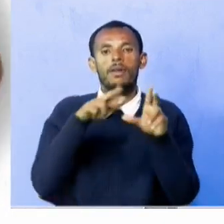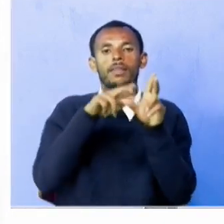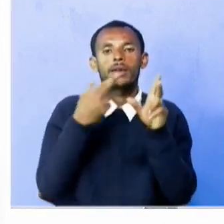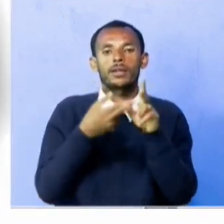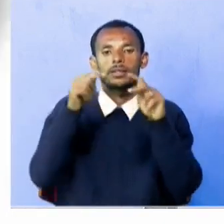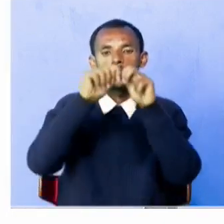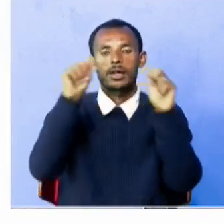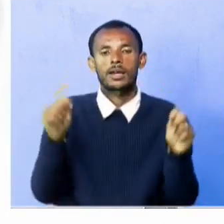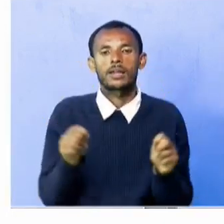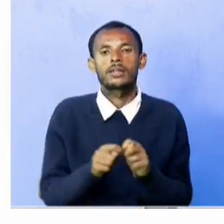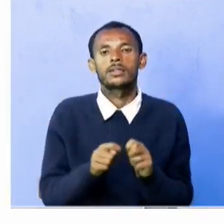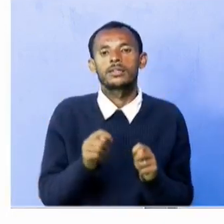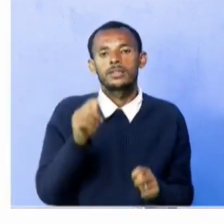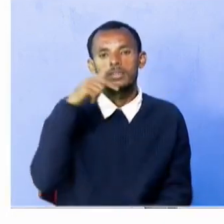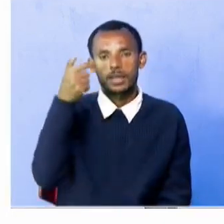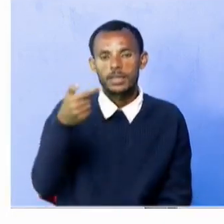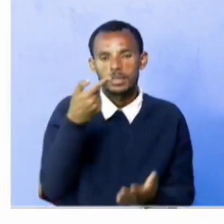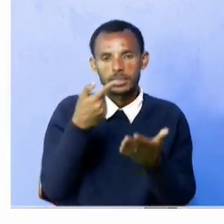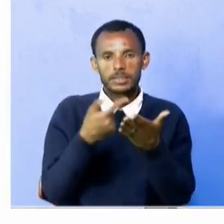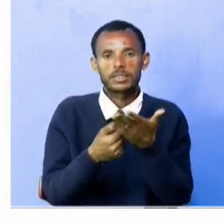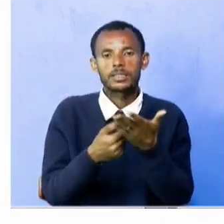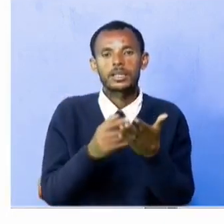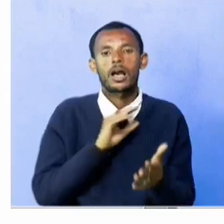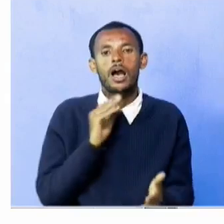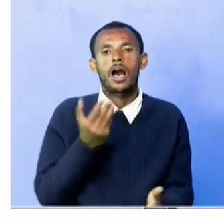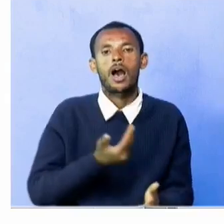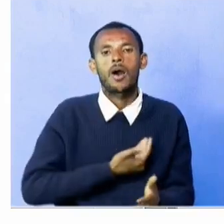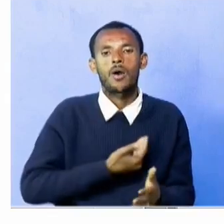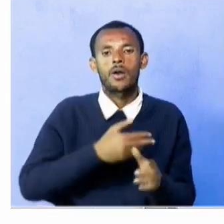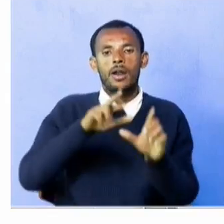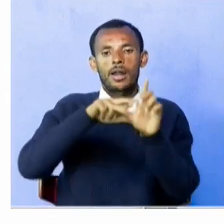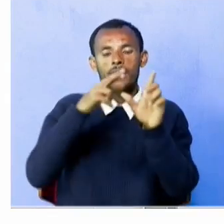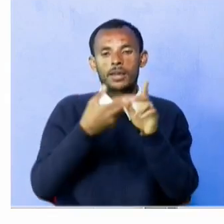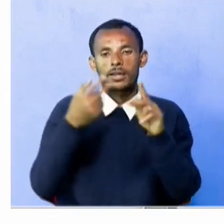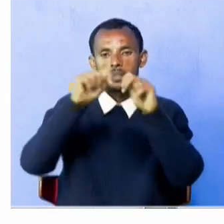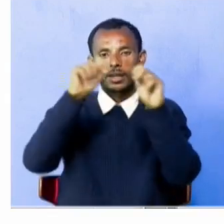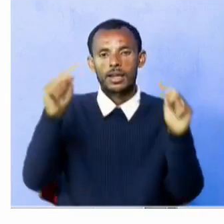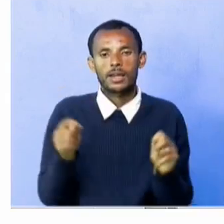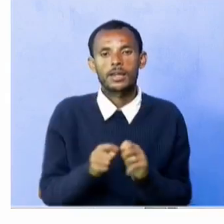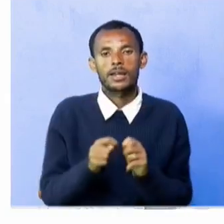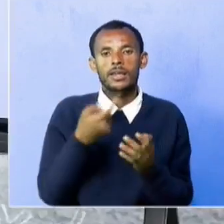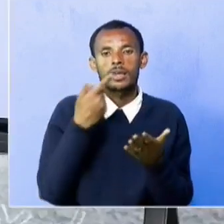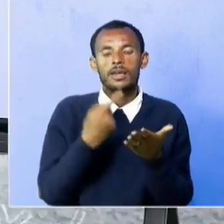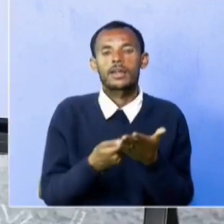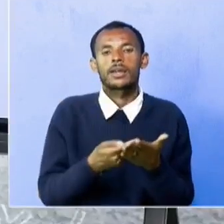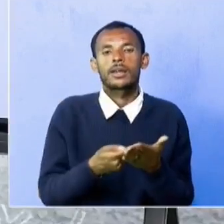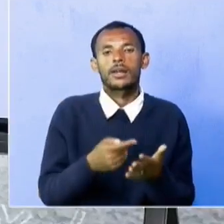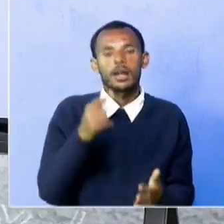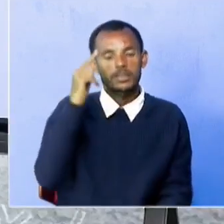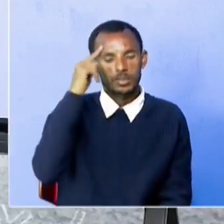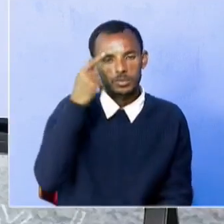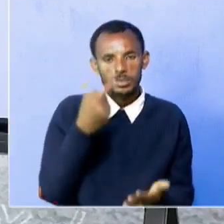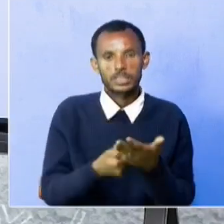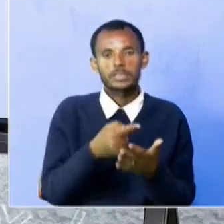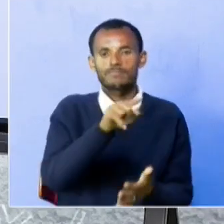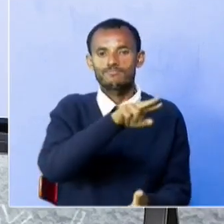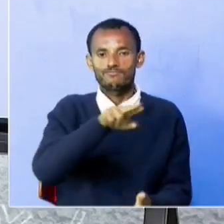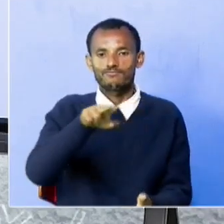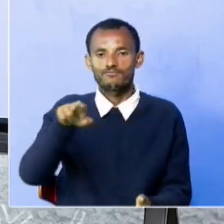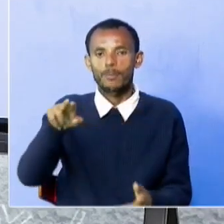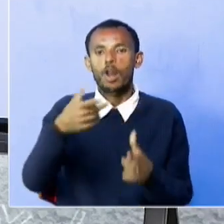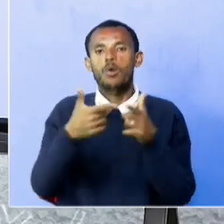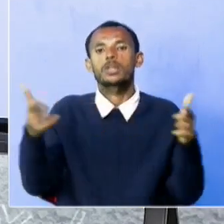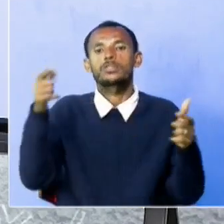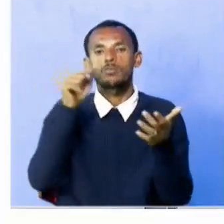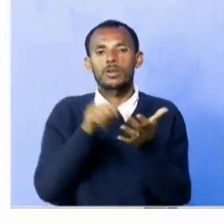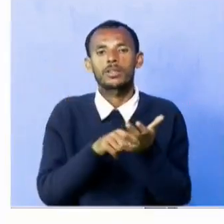triangle. Say this is our right angle triangle. Here, assume this is the longest one, and this